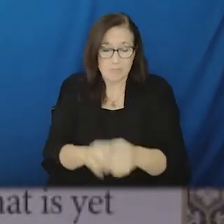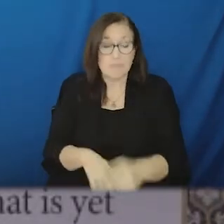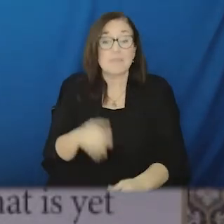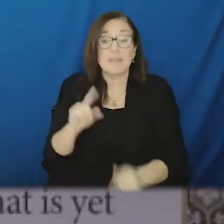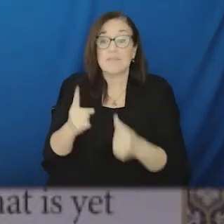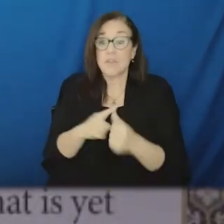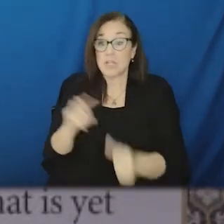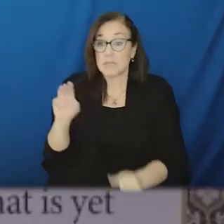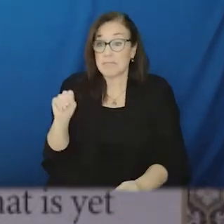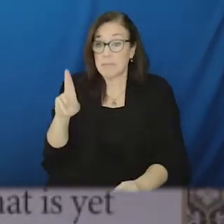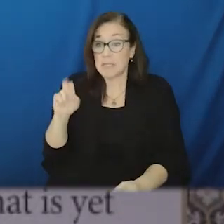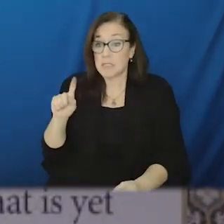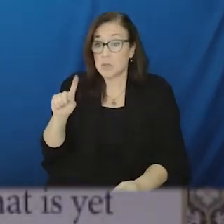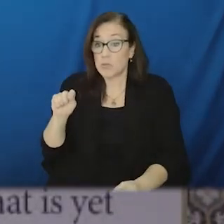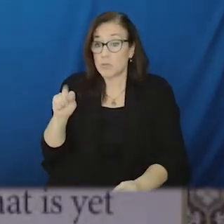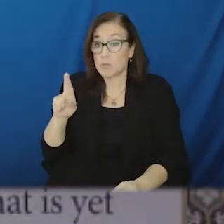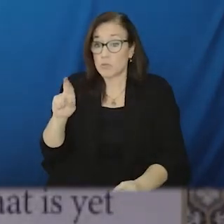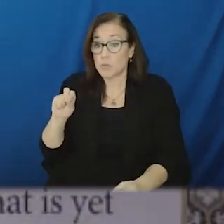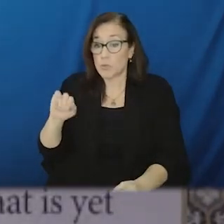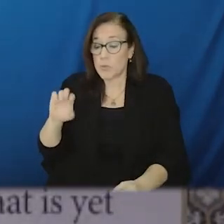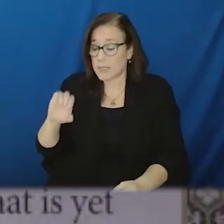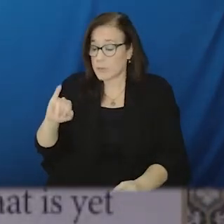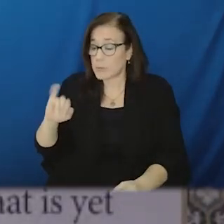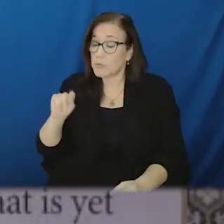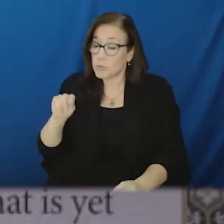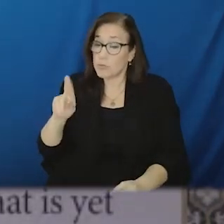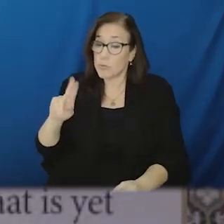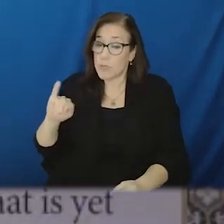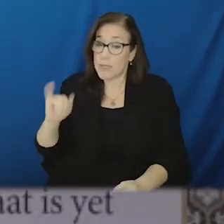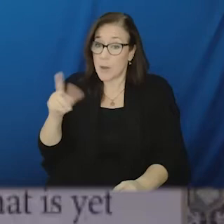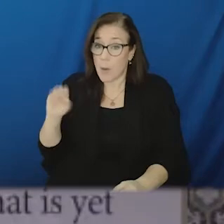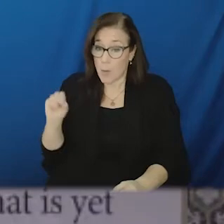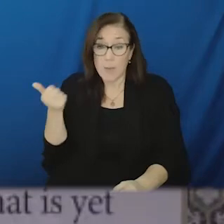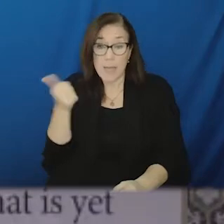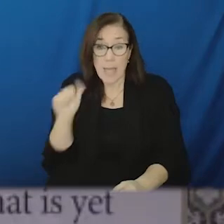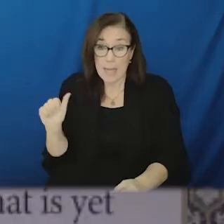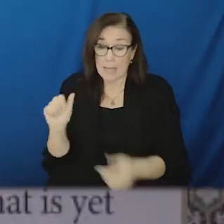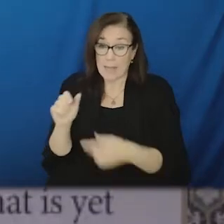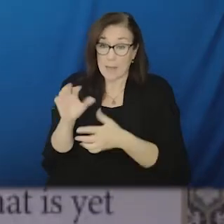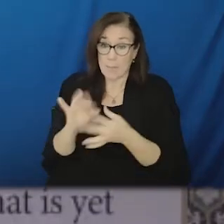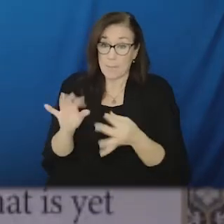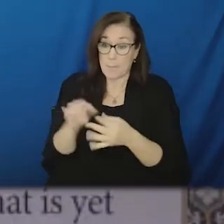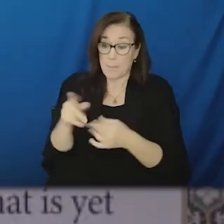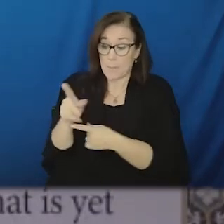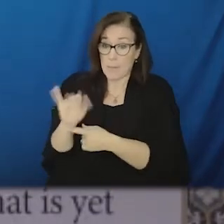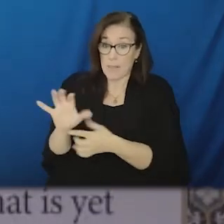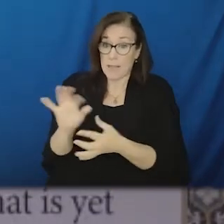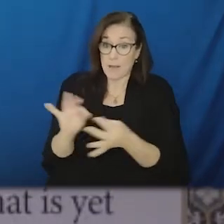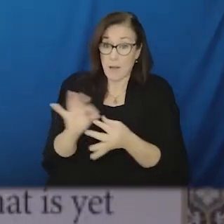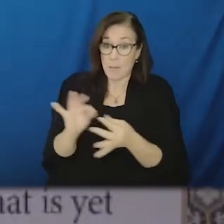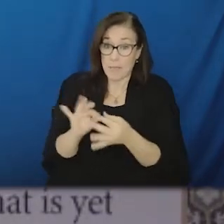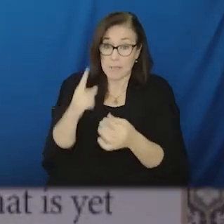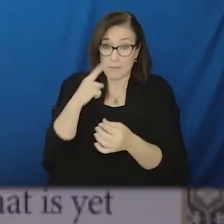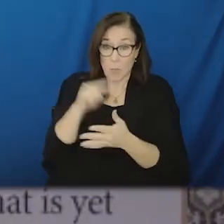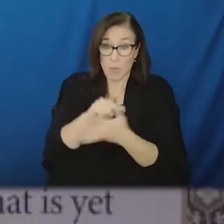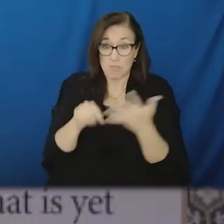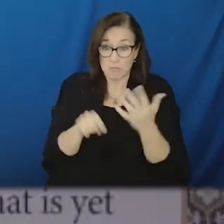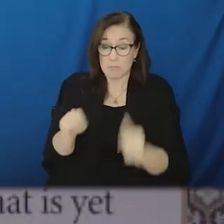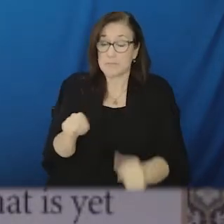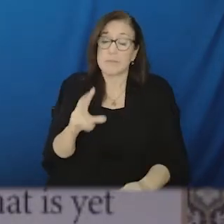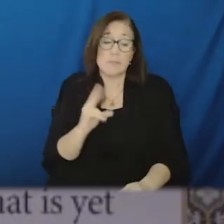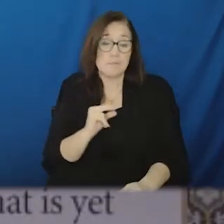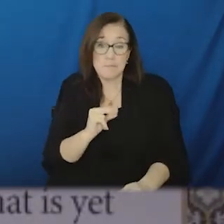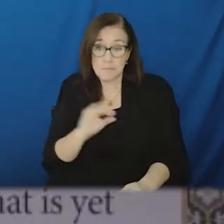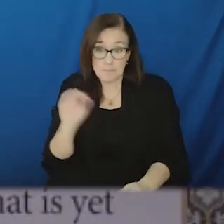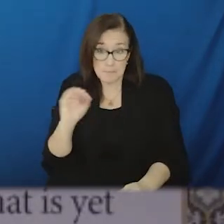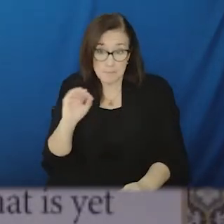any public comments on the consent agenda items? President Ford, no public comment on this item. Did you